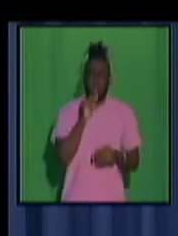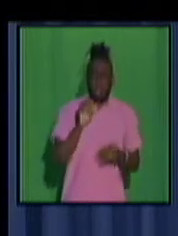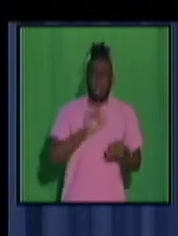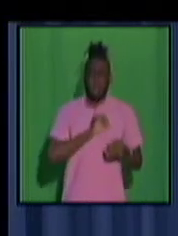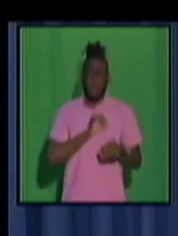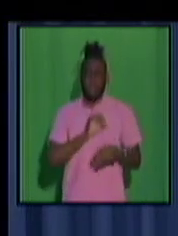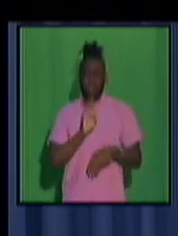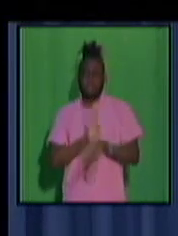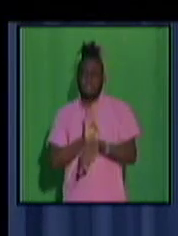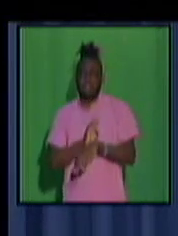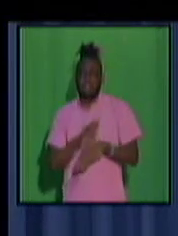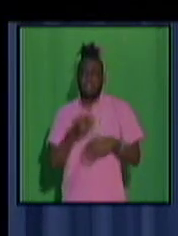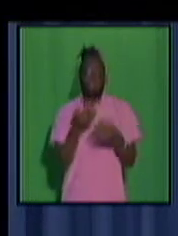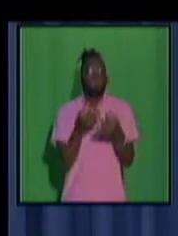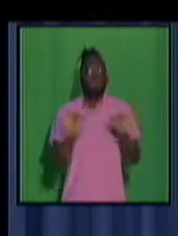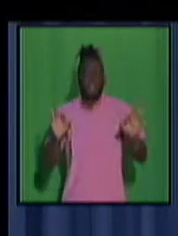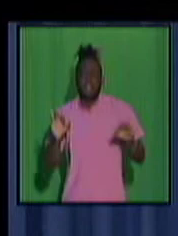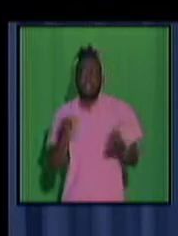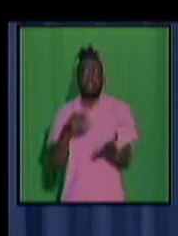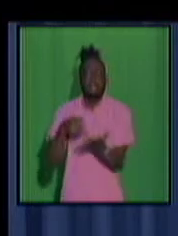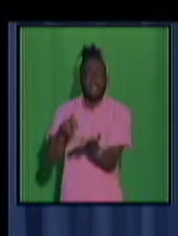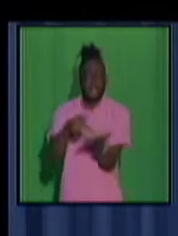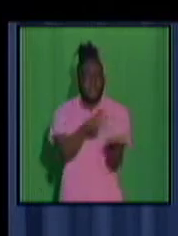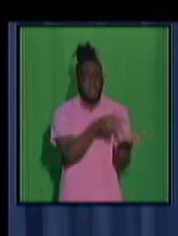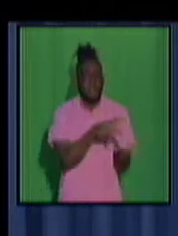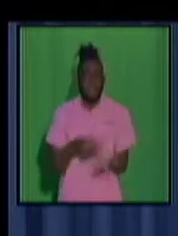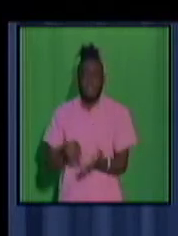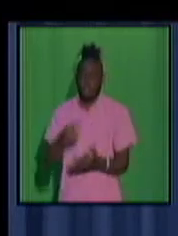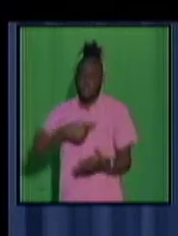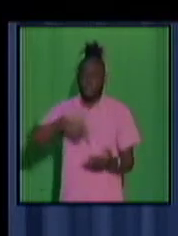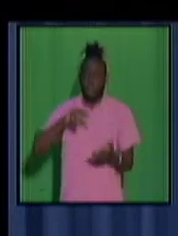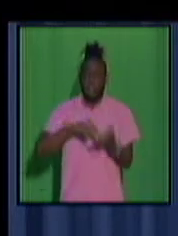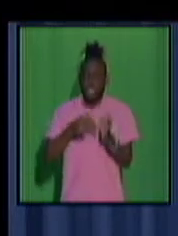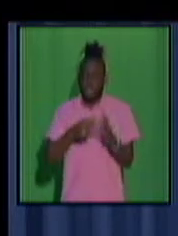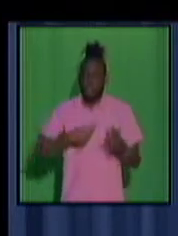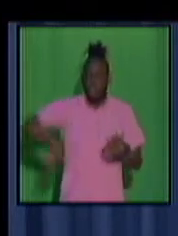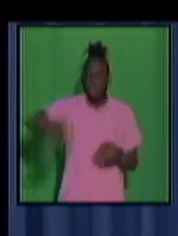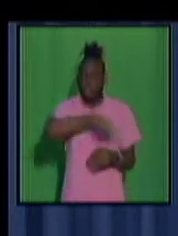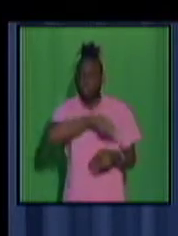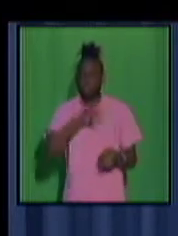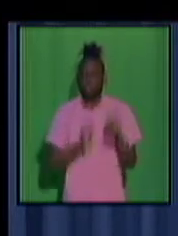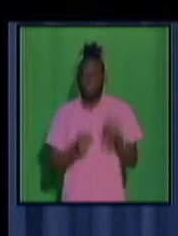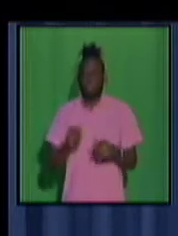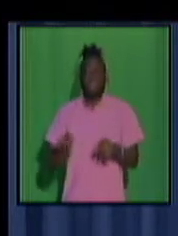too much of a burden on the taxpayer. And I'm happy that people are chipping in this way.